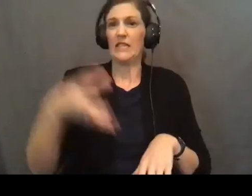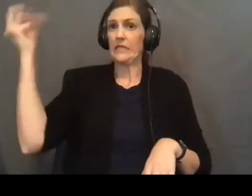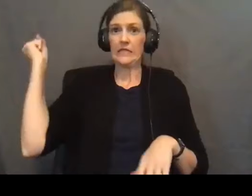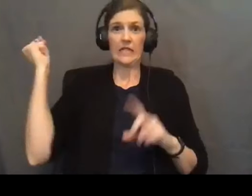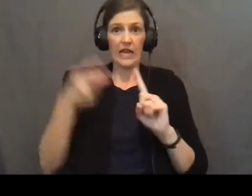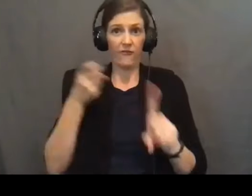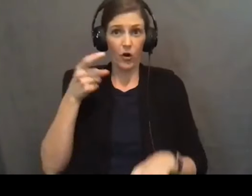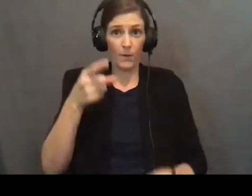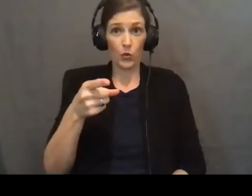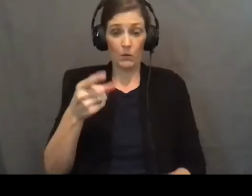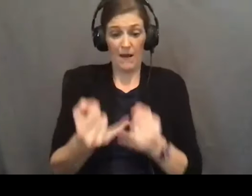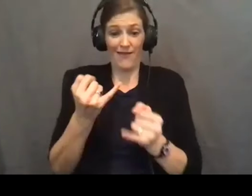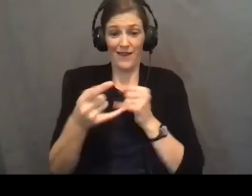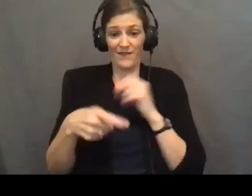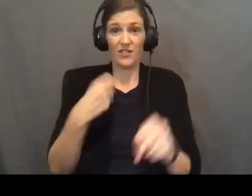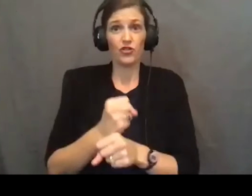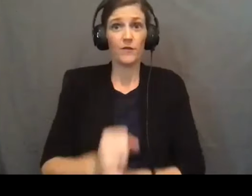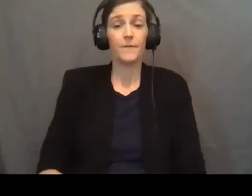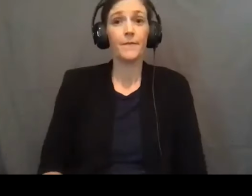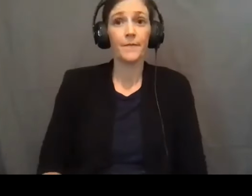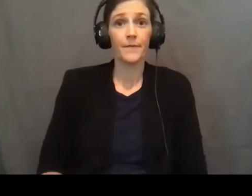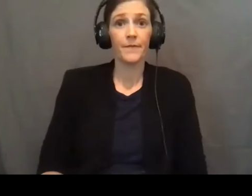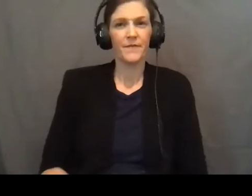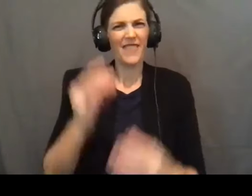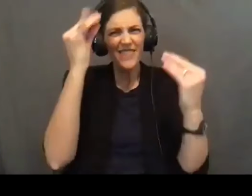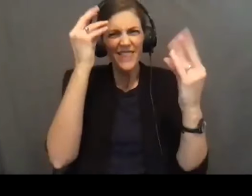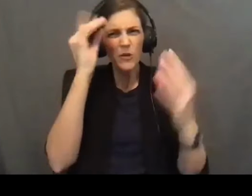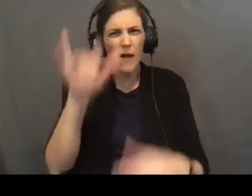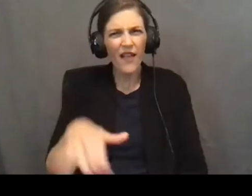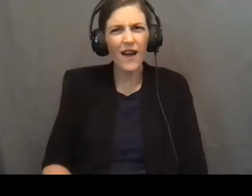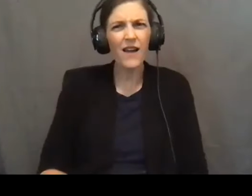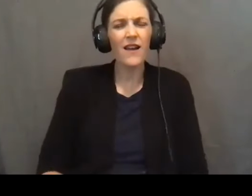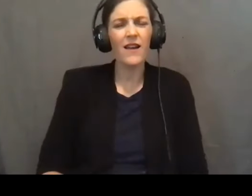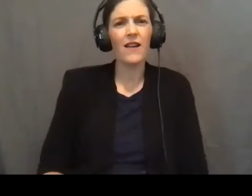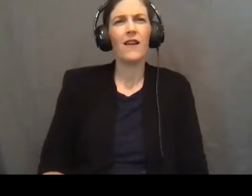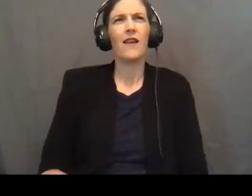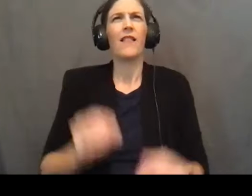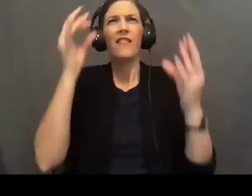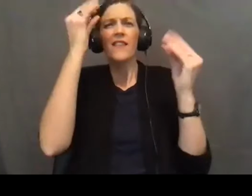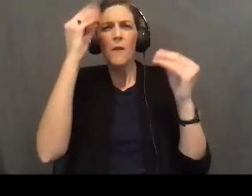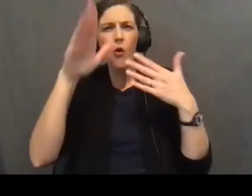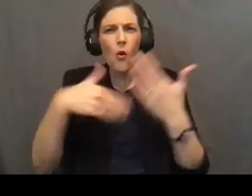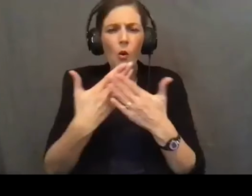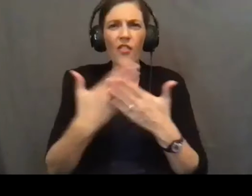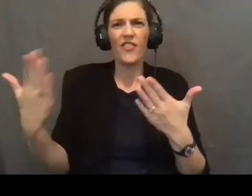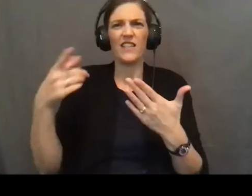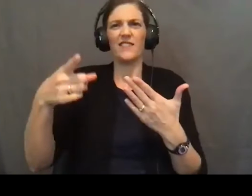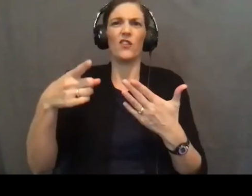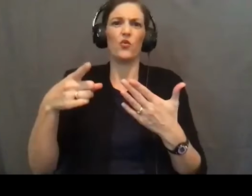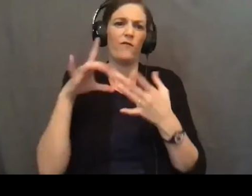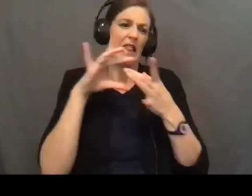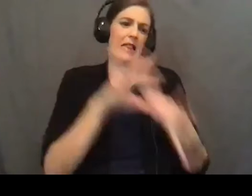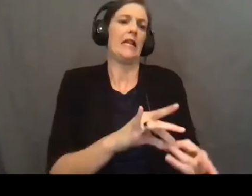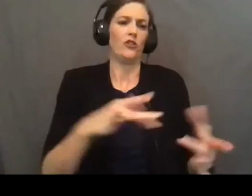by the end of this year? Think about that. Think about all the things that you've anchored your joy in.